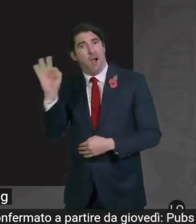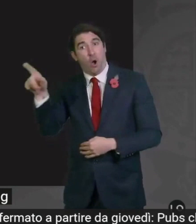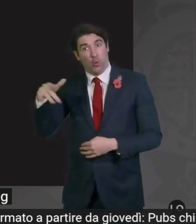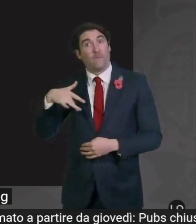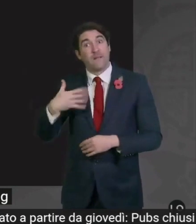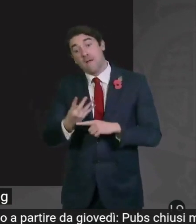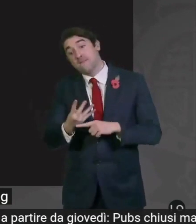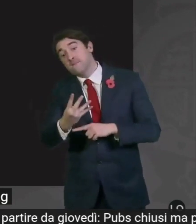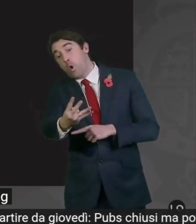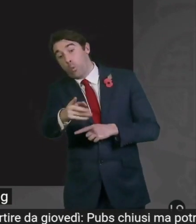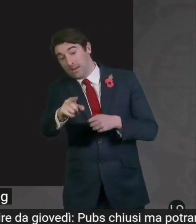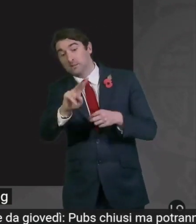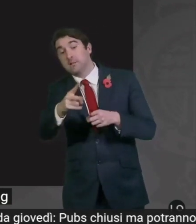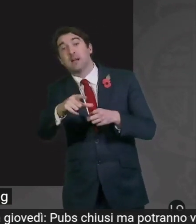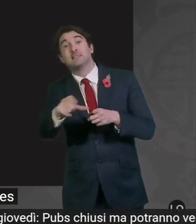is the Premier League